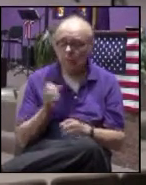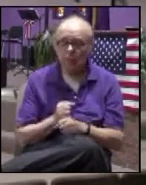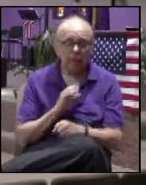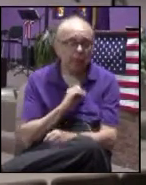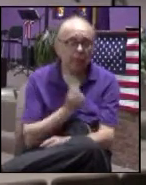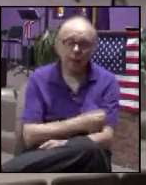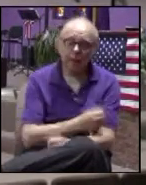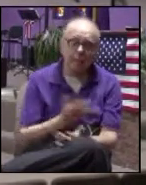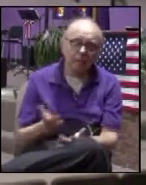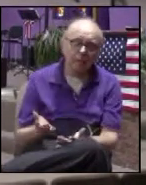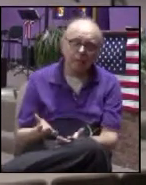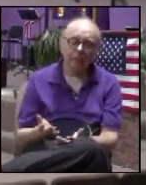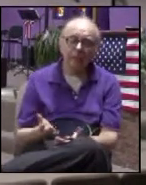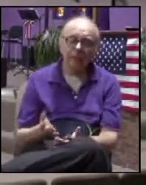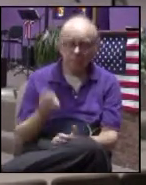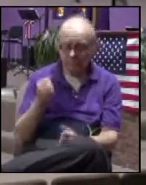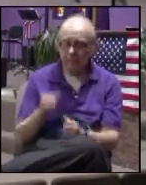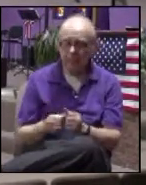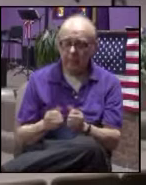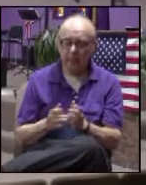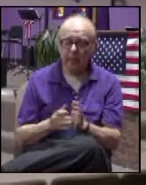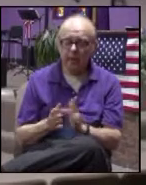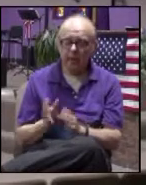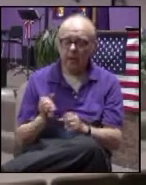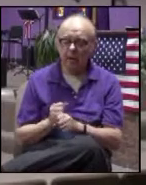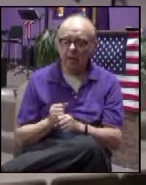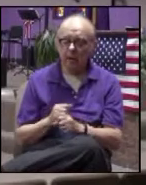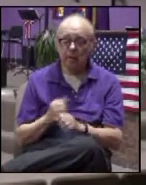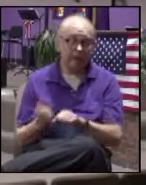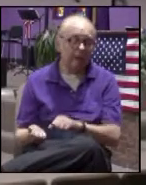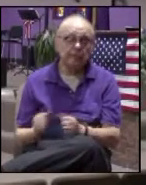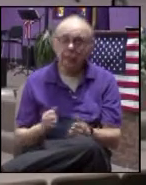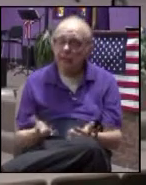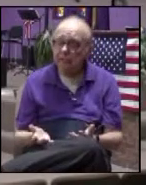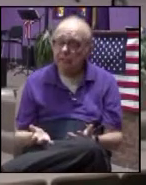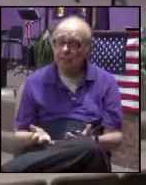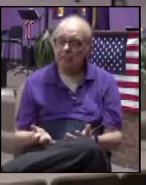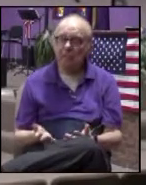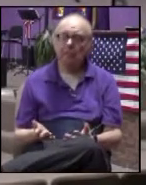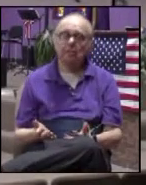your authority? Remember when Jesus got baptized?